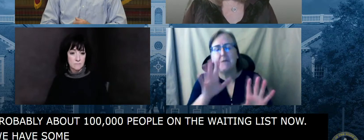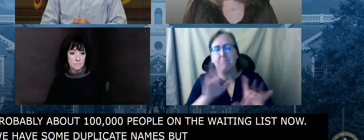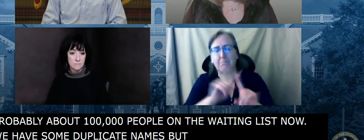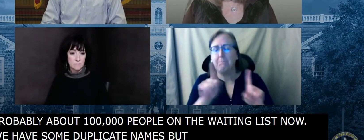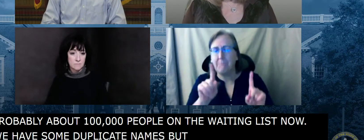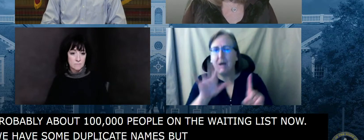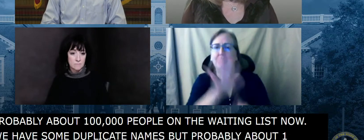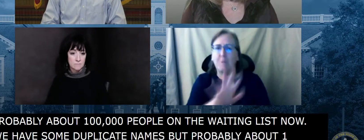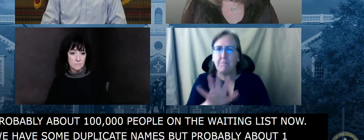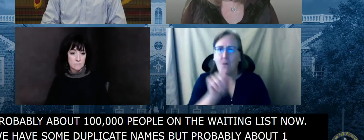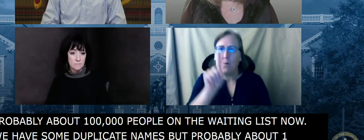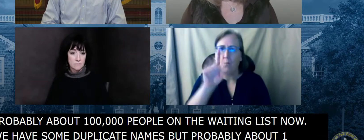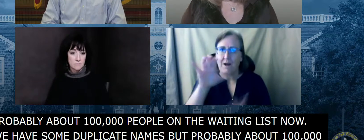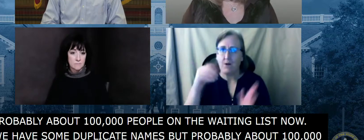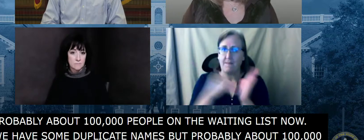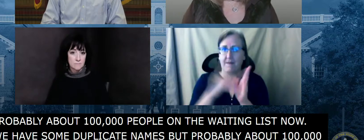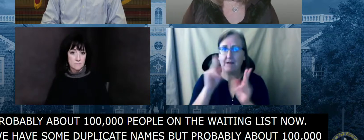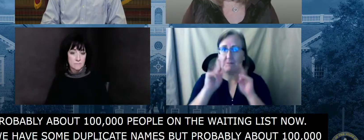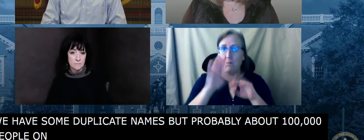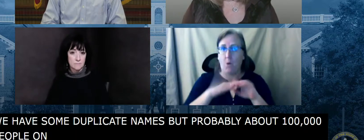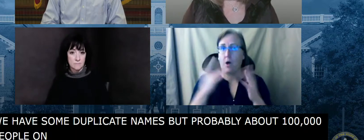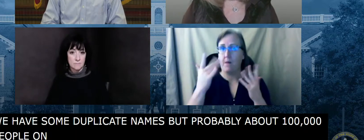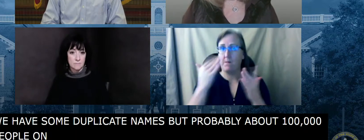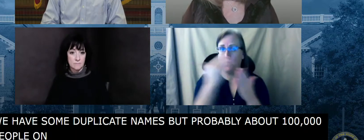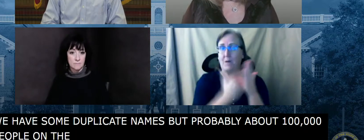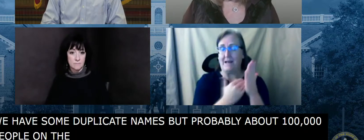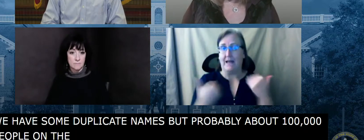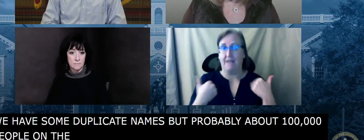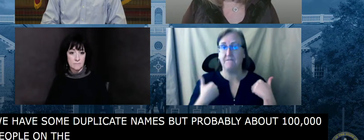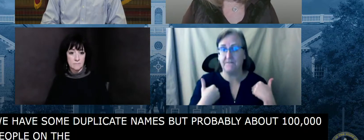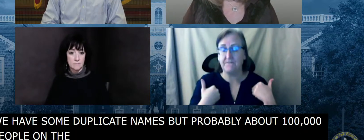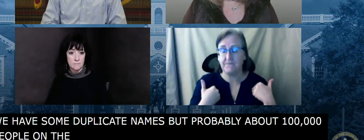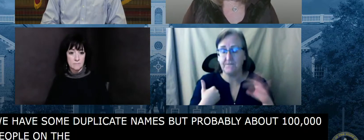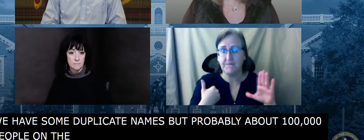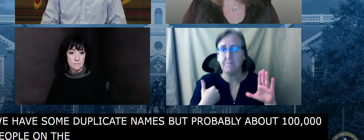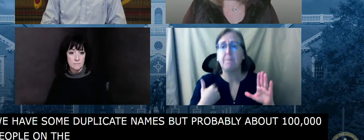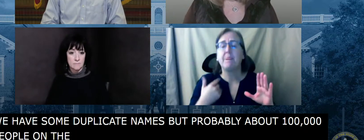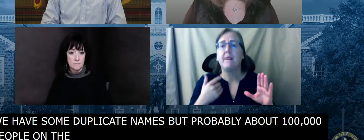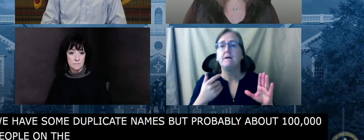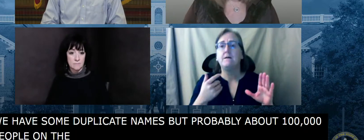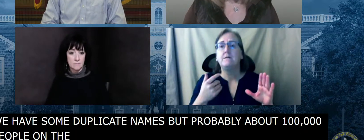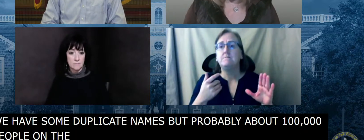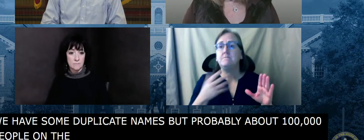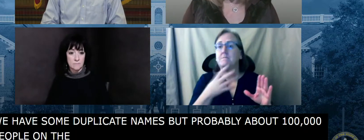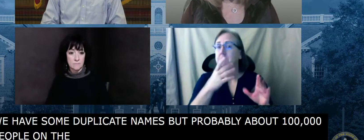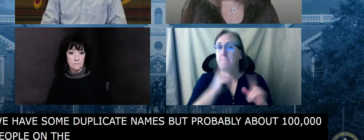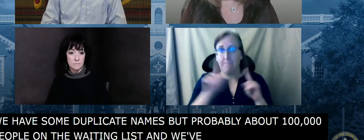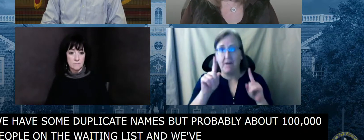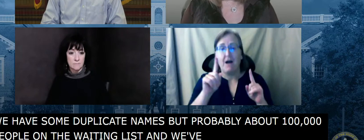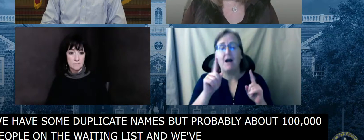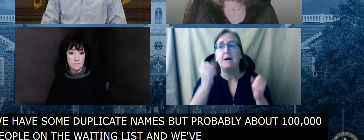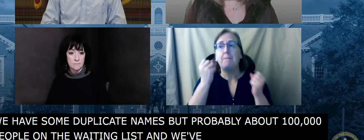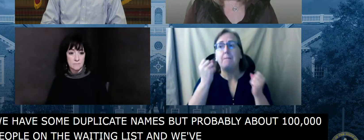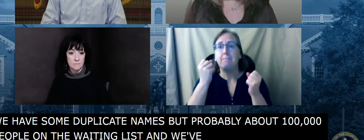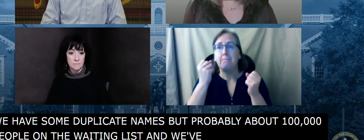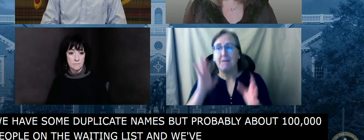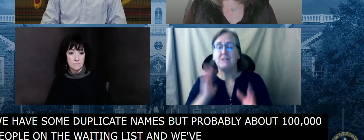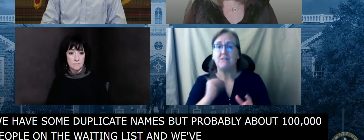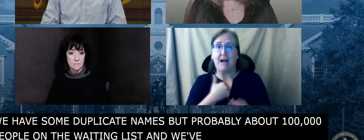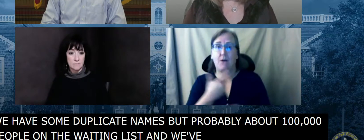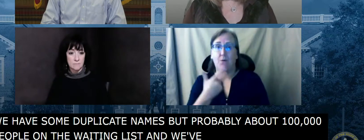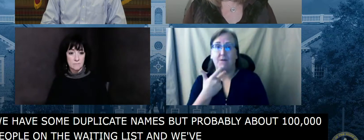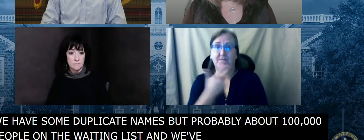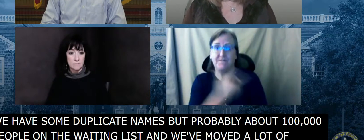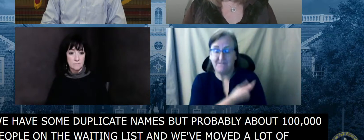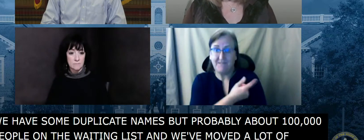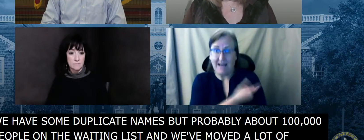on the waiting list. And, we've moved a lot of our vaccine towards this effort